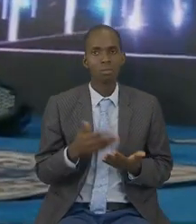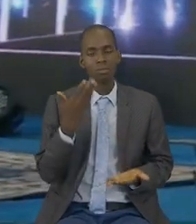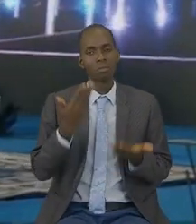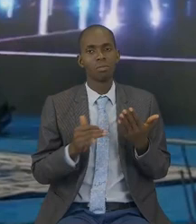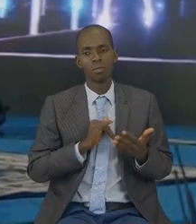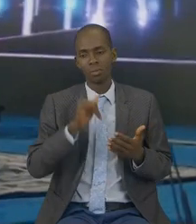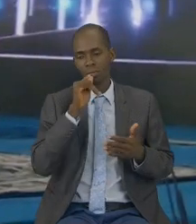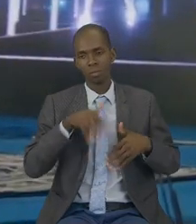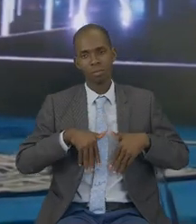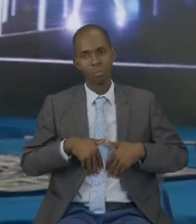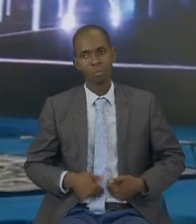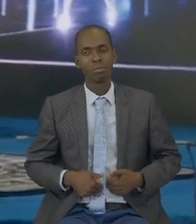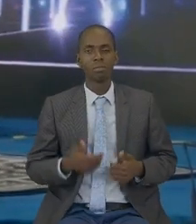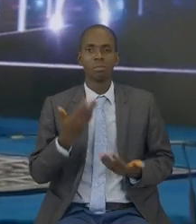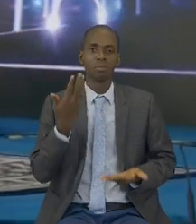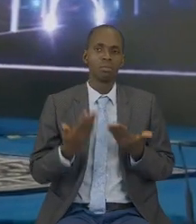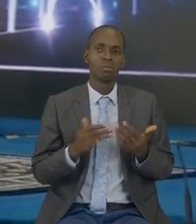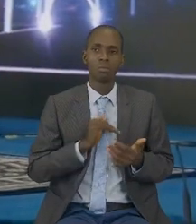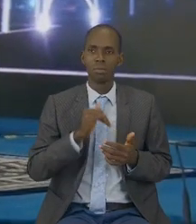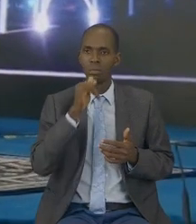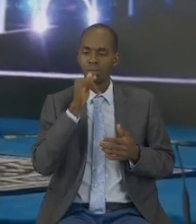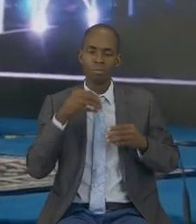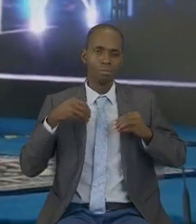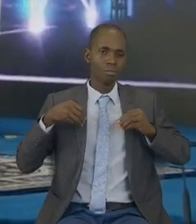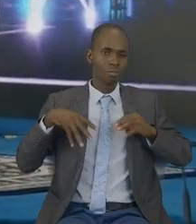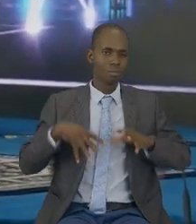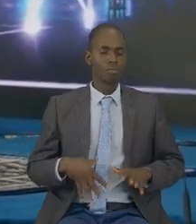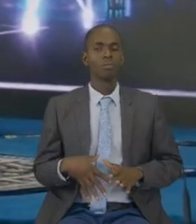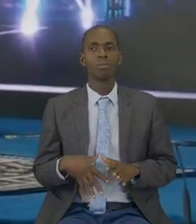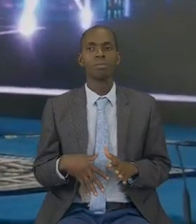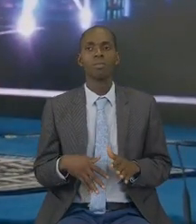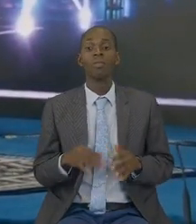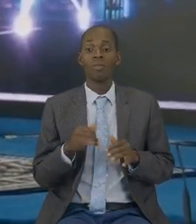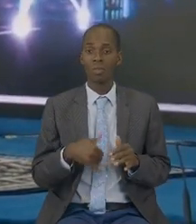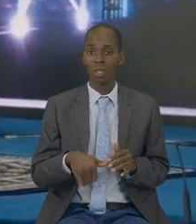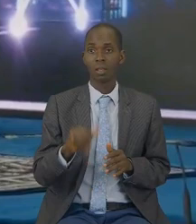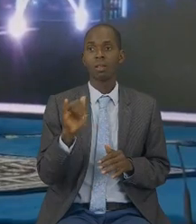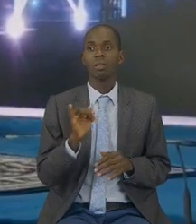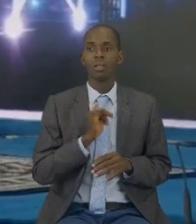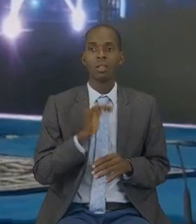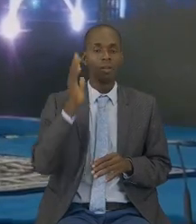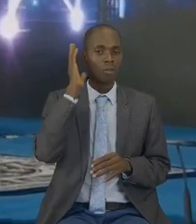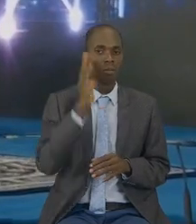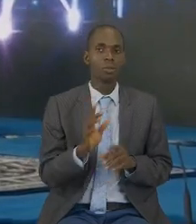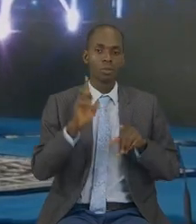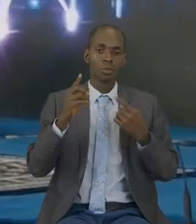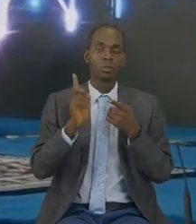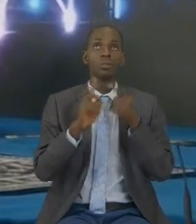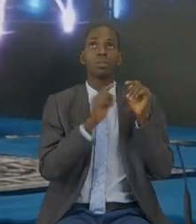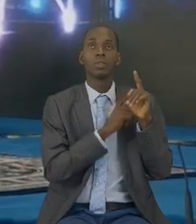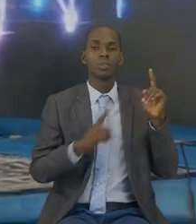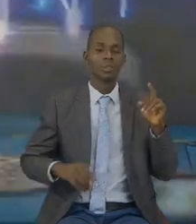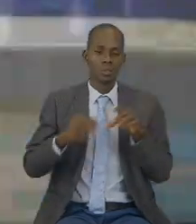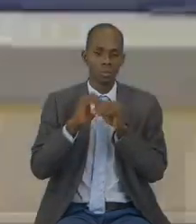out, although I am kind of in fatigue spiritually, yet I will go to the Lord in